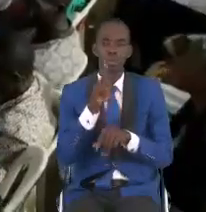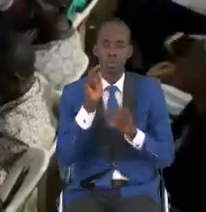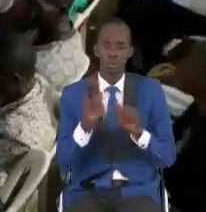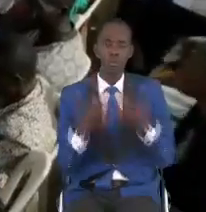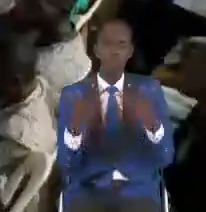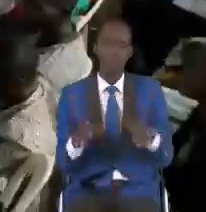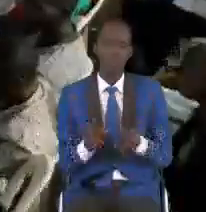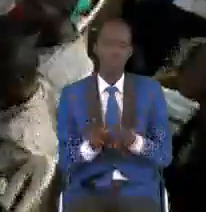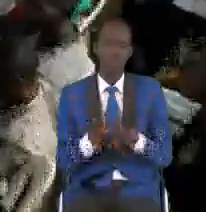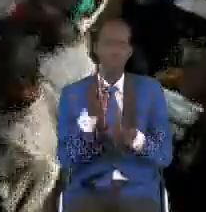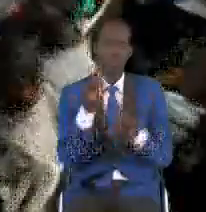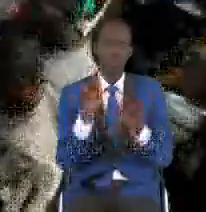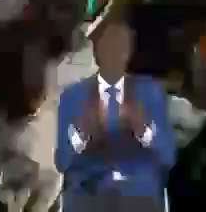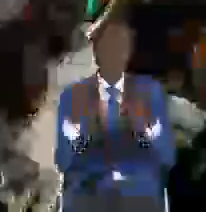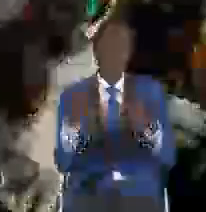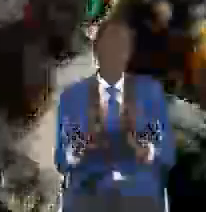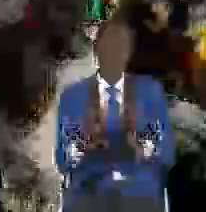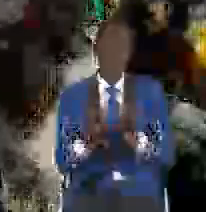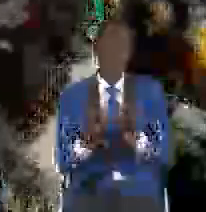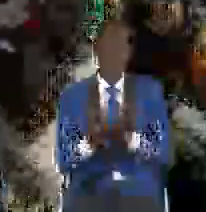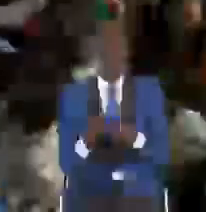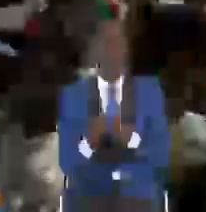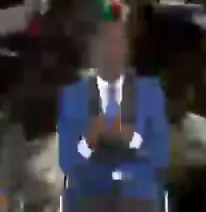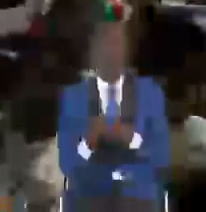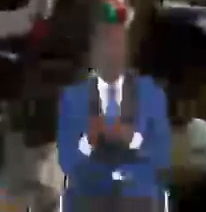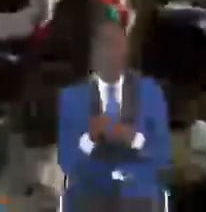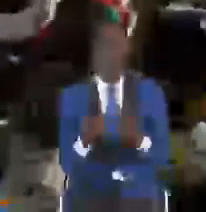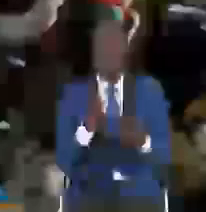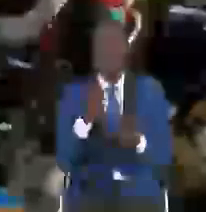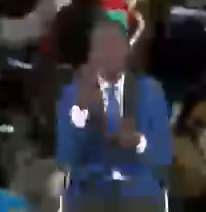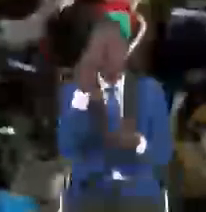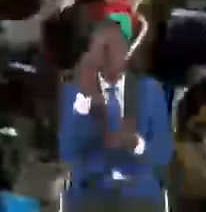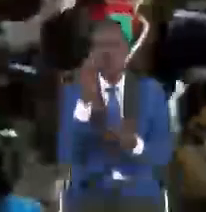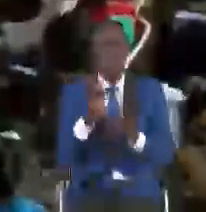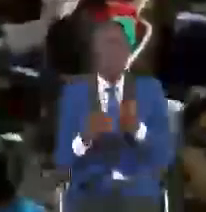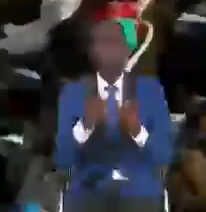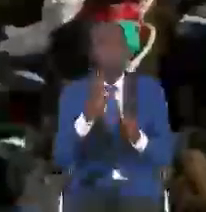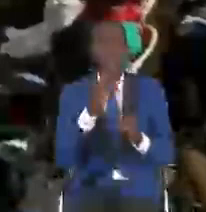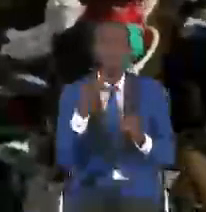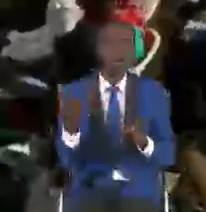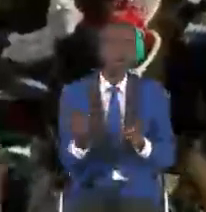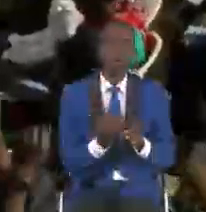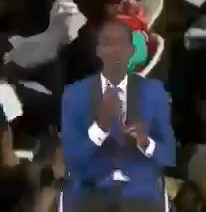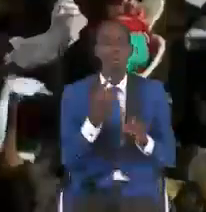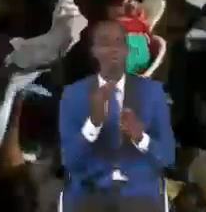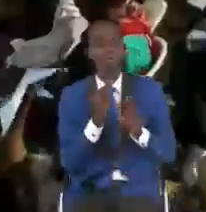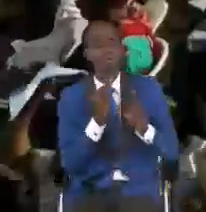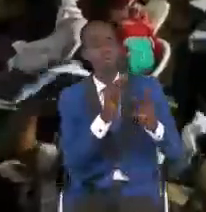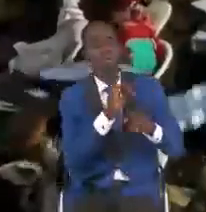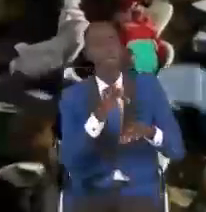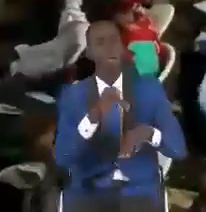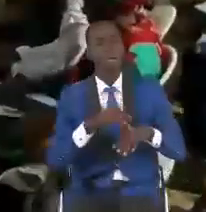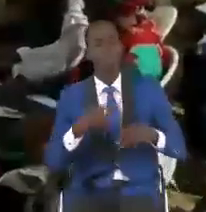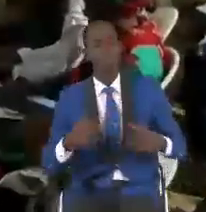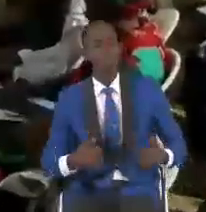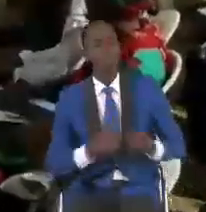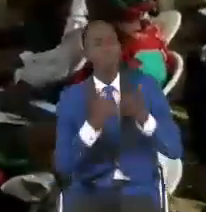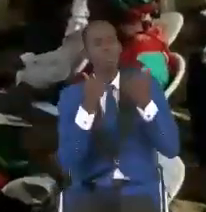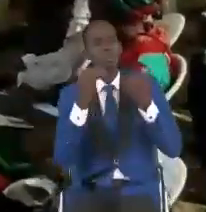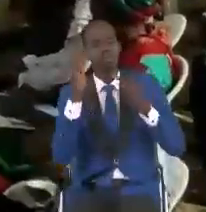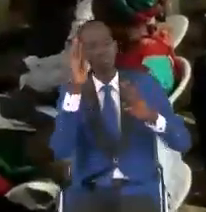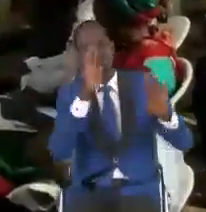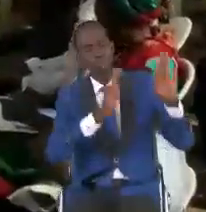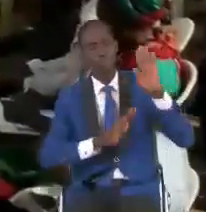I said you can finish. But you know, if you're always, you know, looking at the challenges or the trouble, and you're